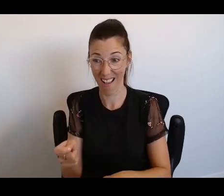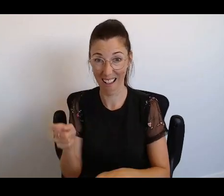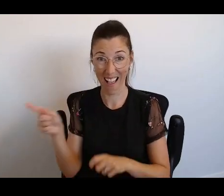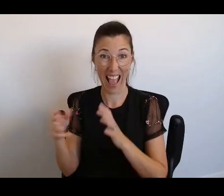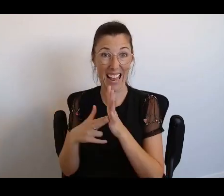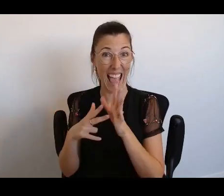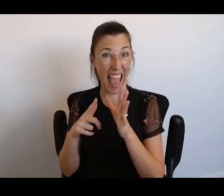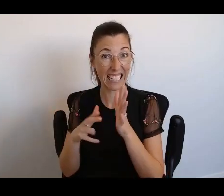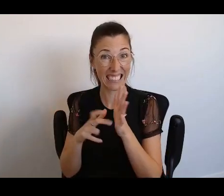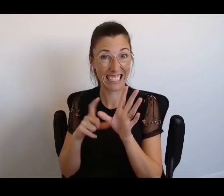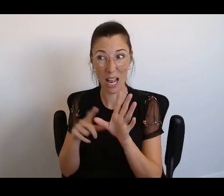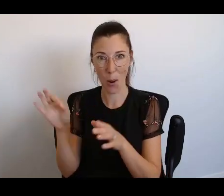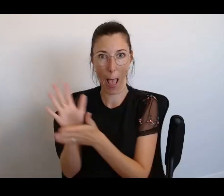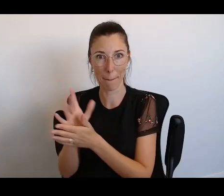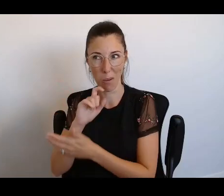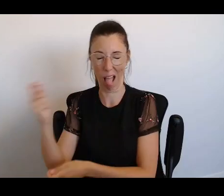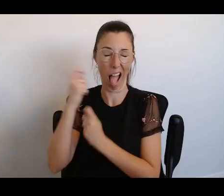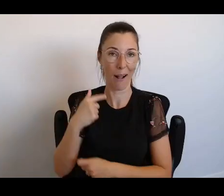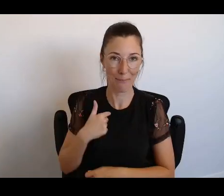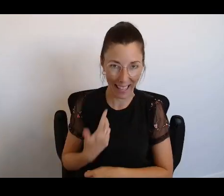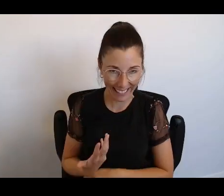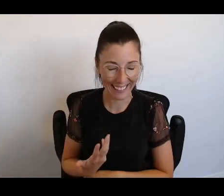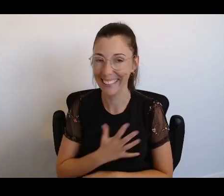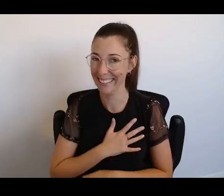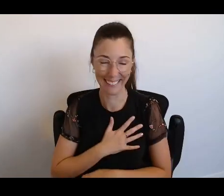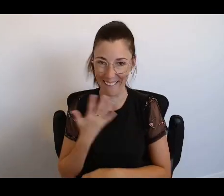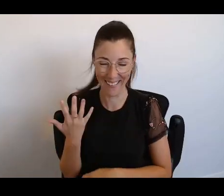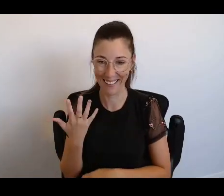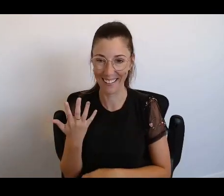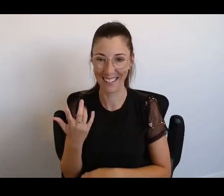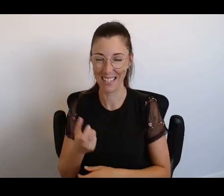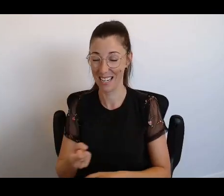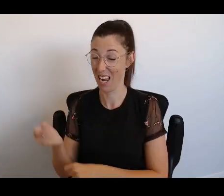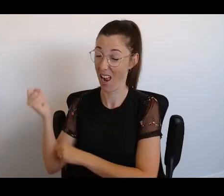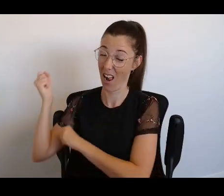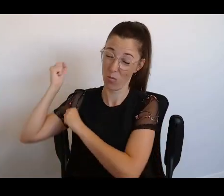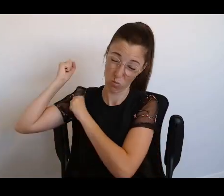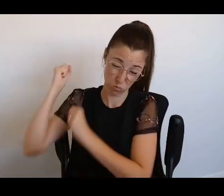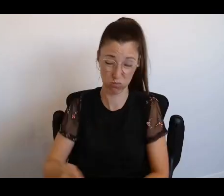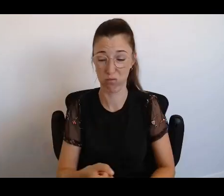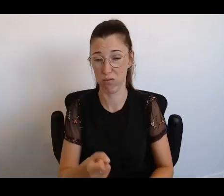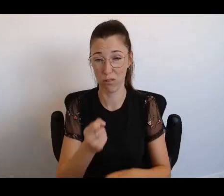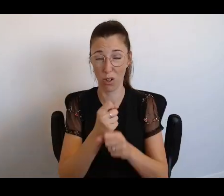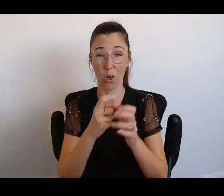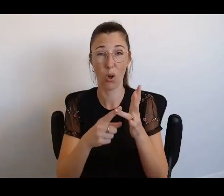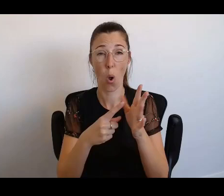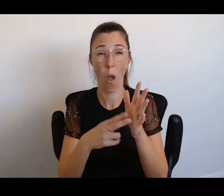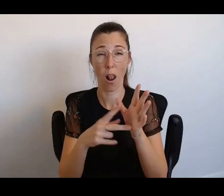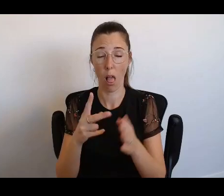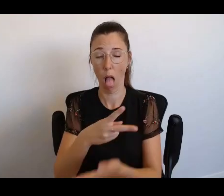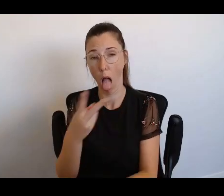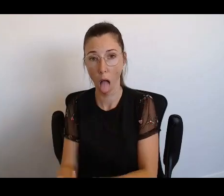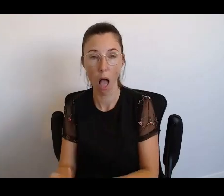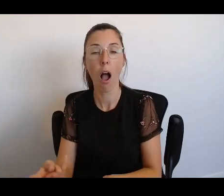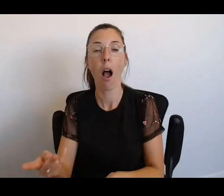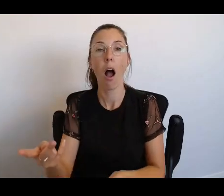returned. And I wasn't going to let that happen. I swung down with great force and knocked the goanna out. Carrying it around the neck, I